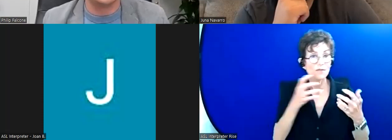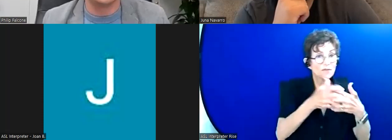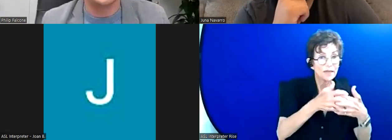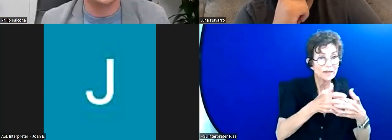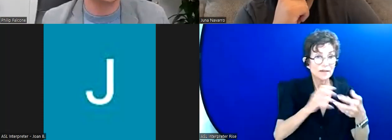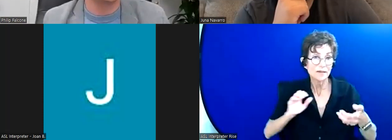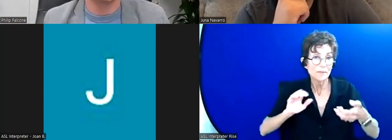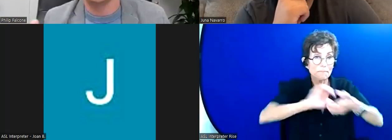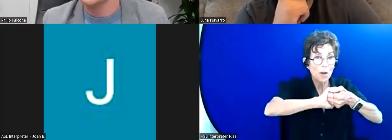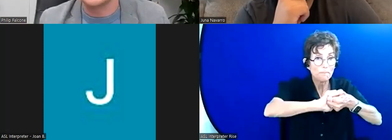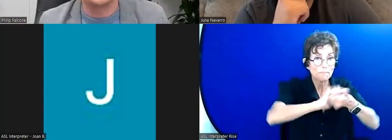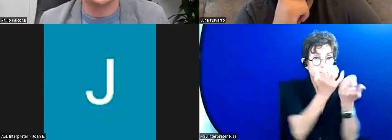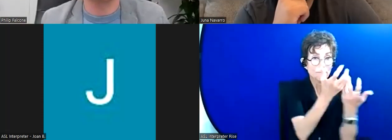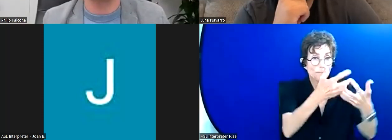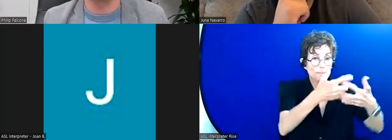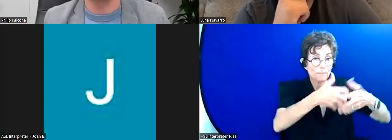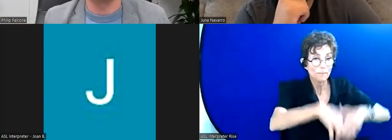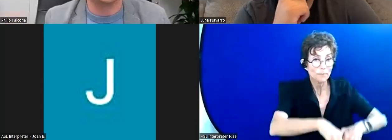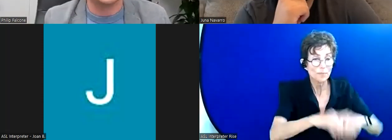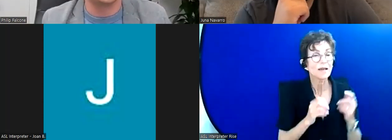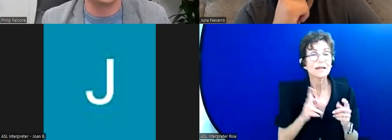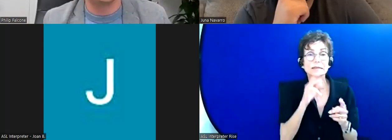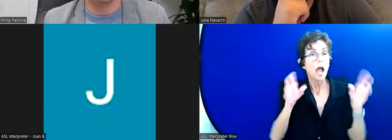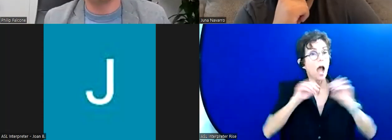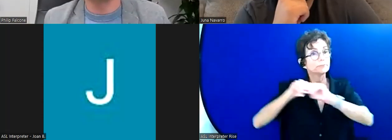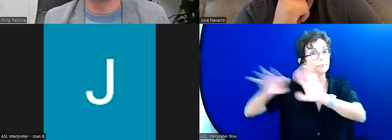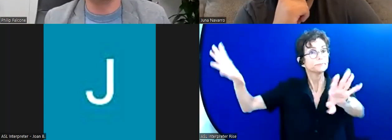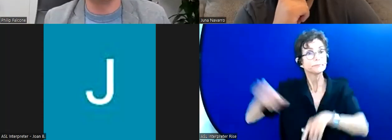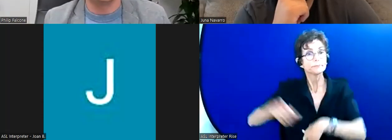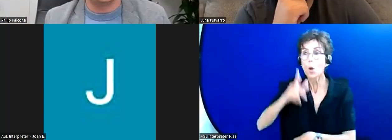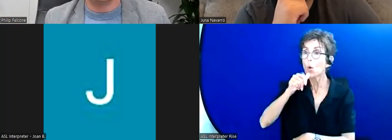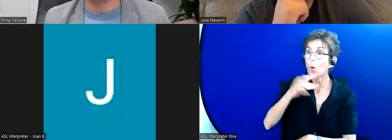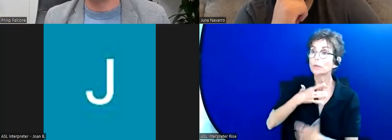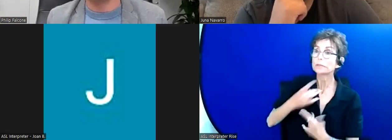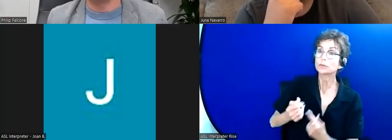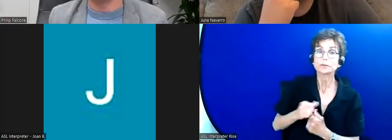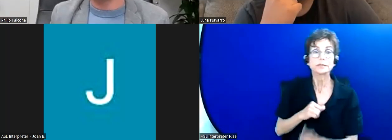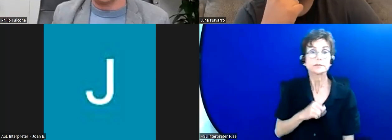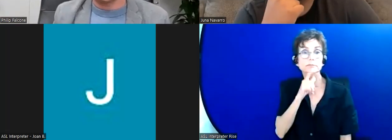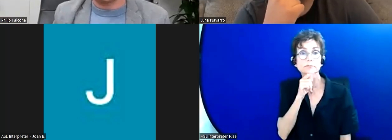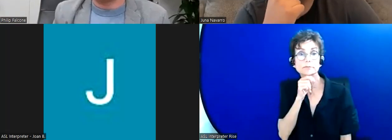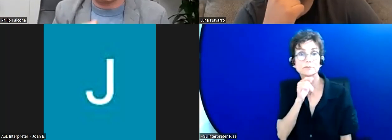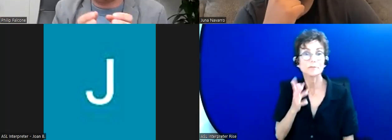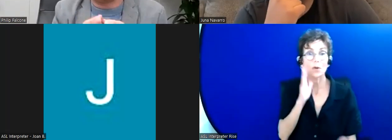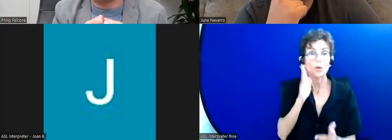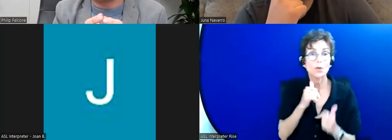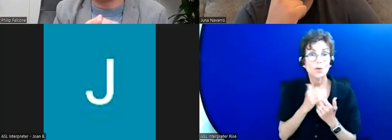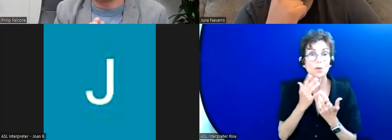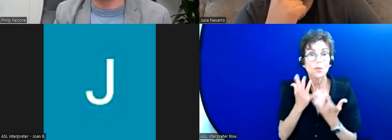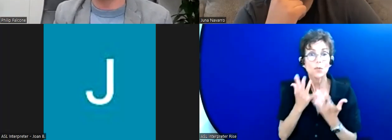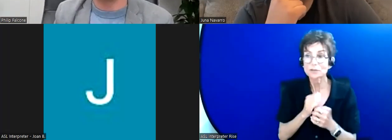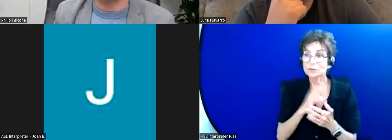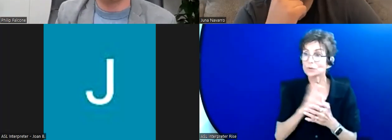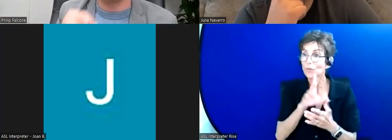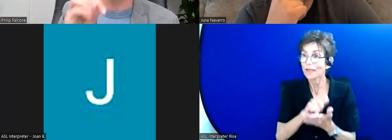not knowing what you're going to get or who would even be interested or what they would be able to deliver. I think it's a little bit better, at least from my perspective, to have a